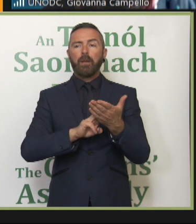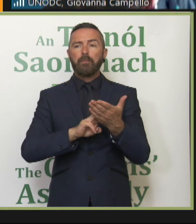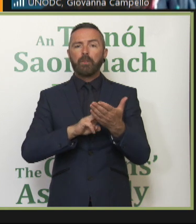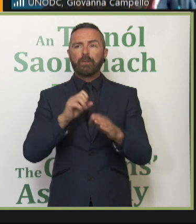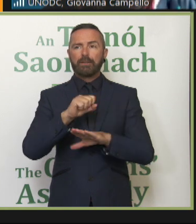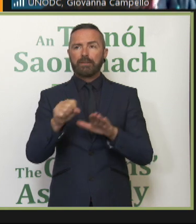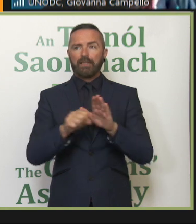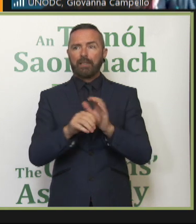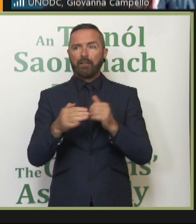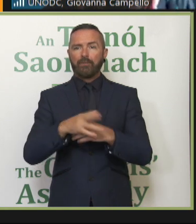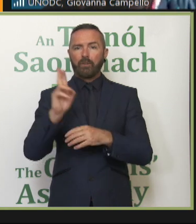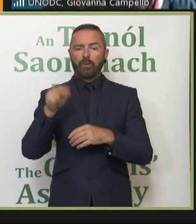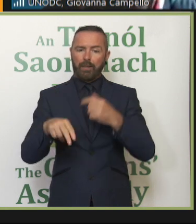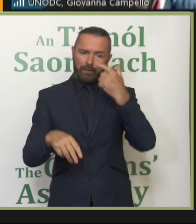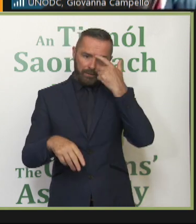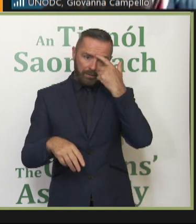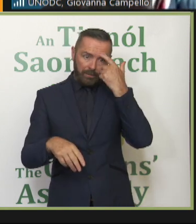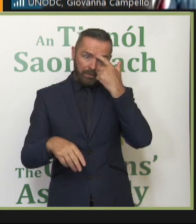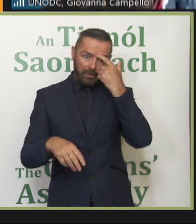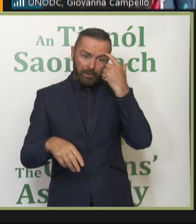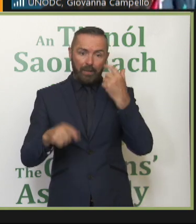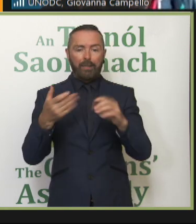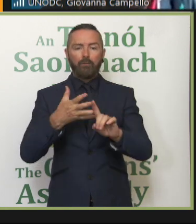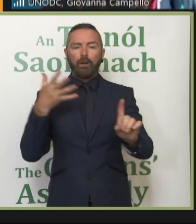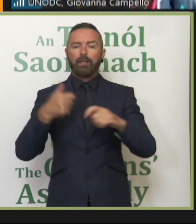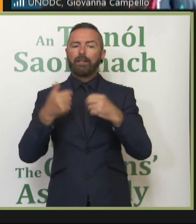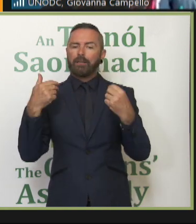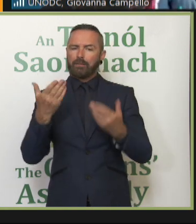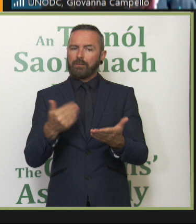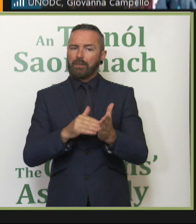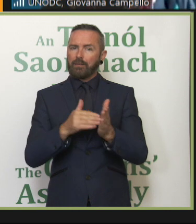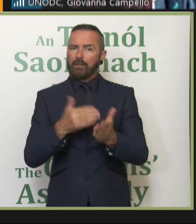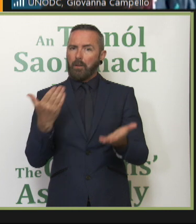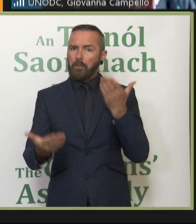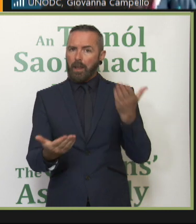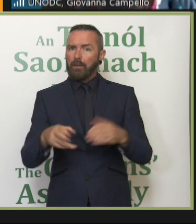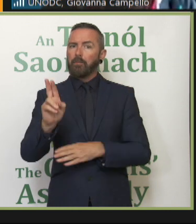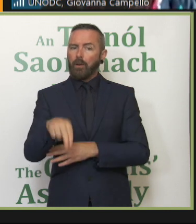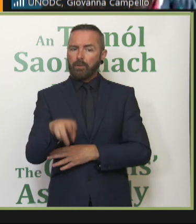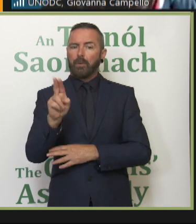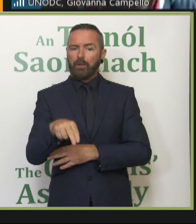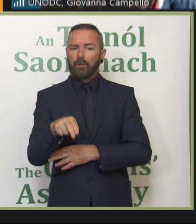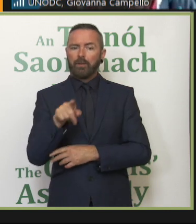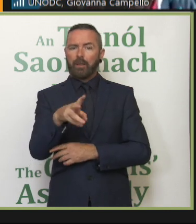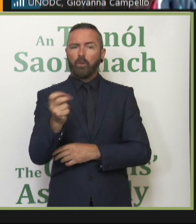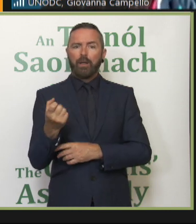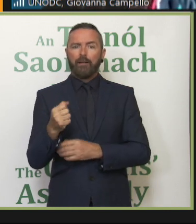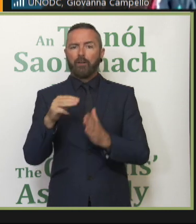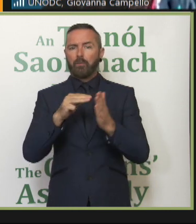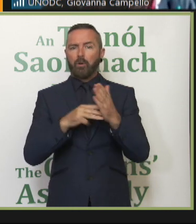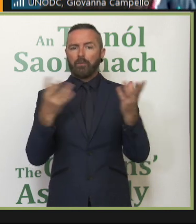Nations recognize that a balance is possible. And that is why at UNODC we have a program together with